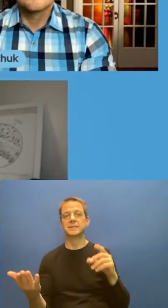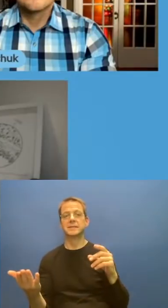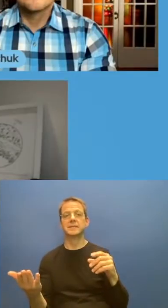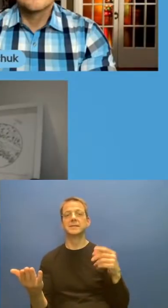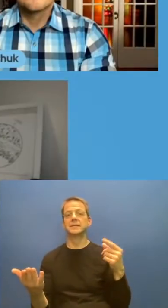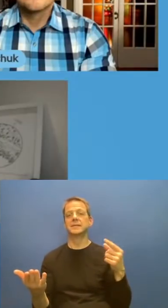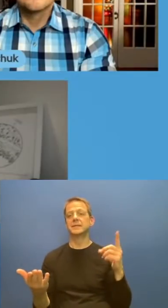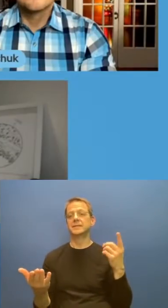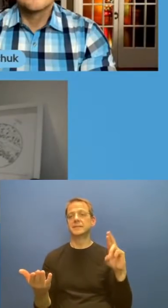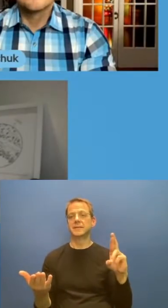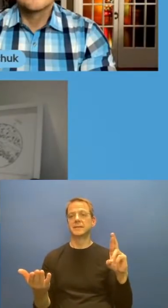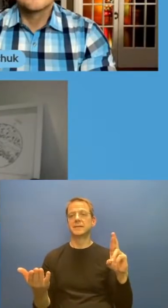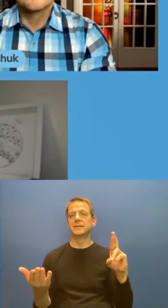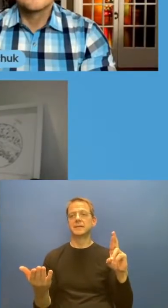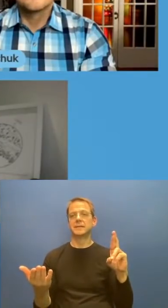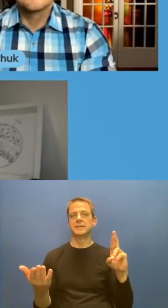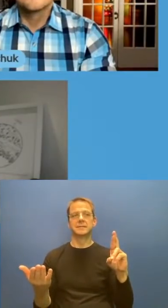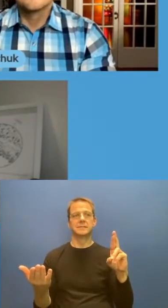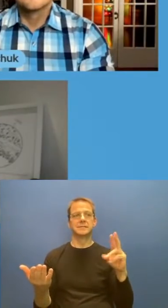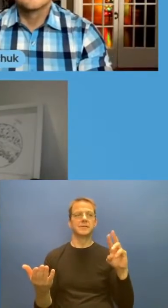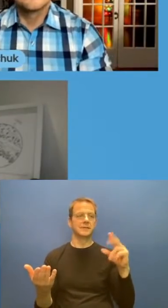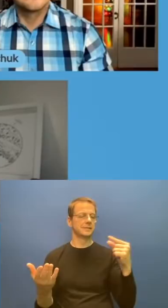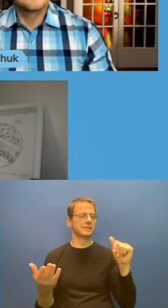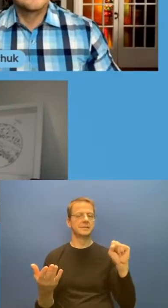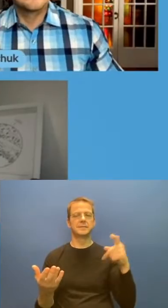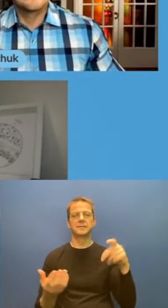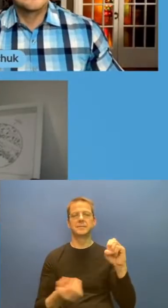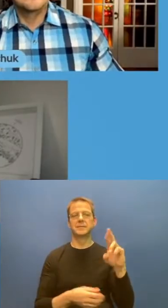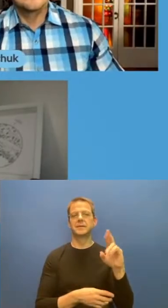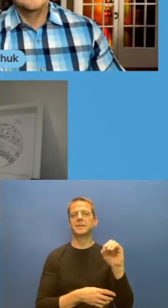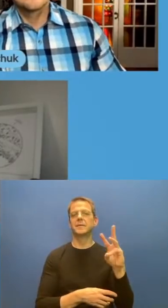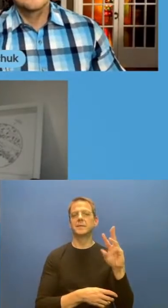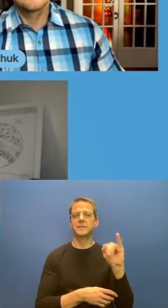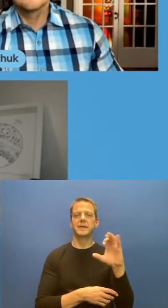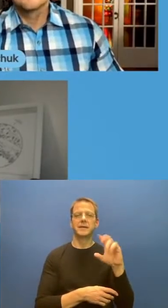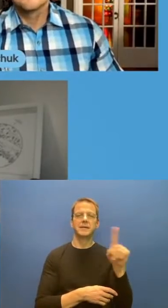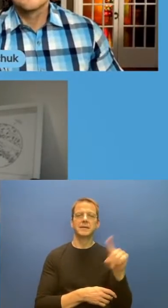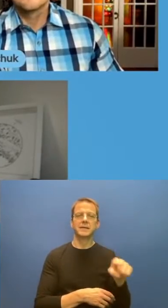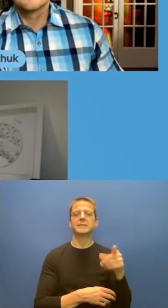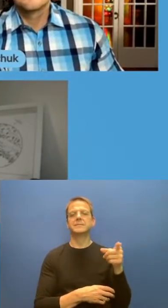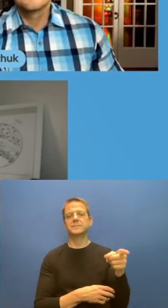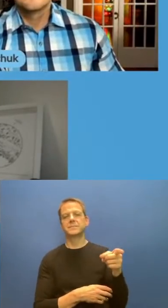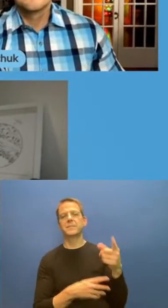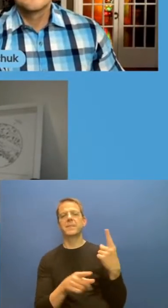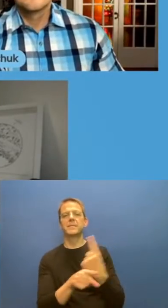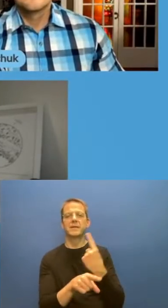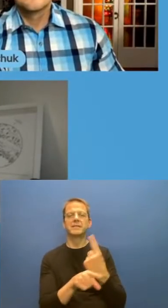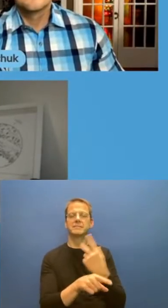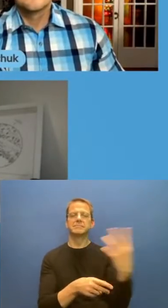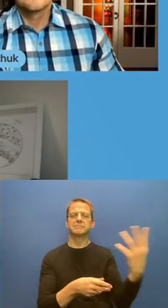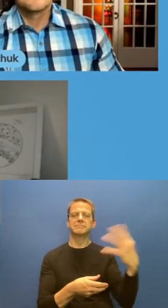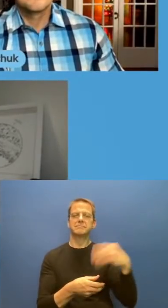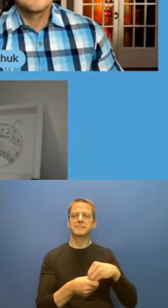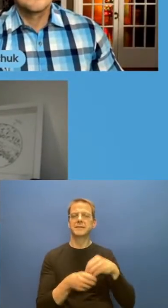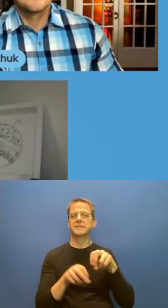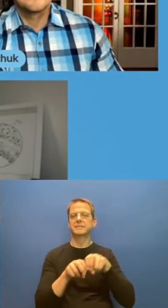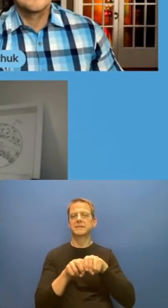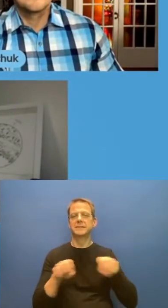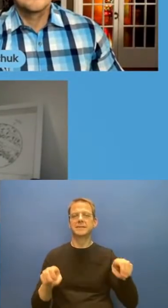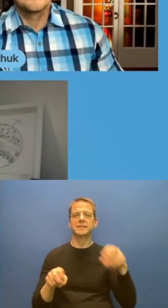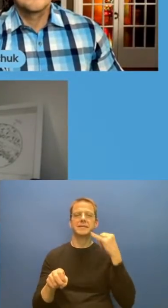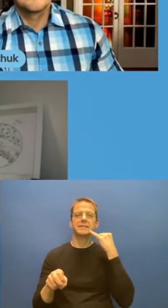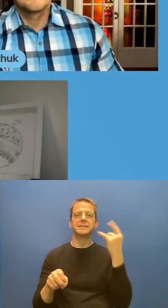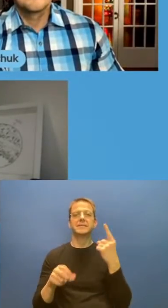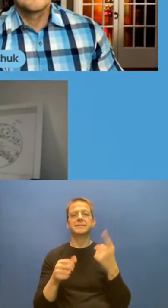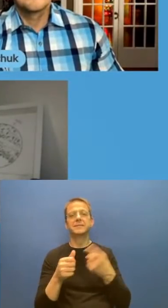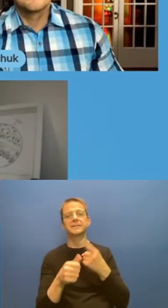just in case there's anyone joining us for the first time, if you could give a brief overview of yourself as well, that would be great. Hi, everybody. Good afternoon.